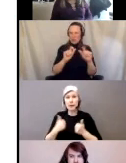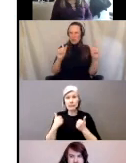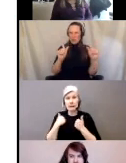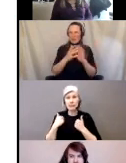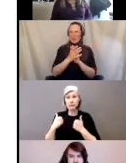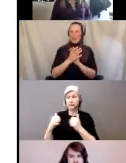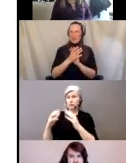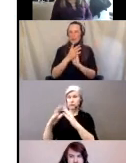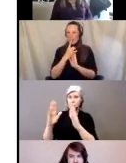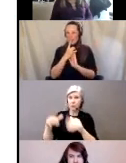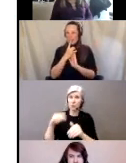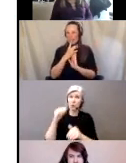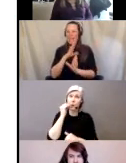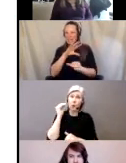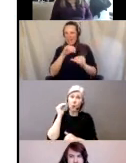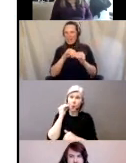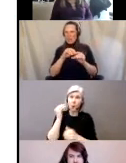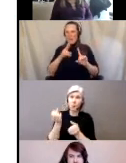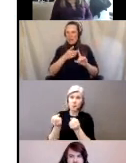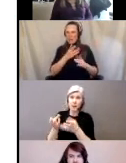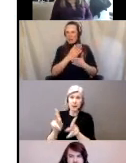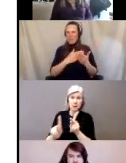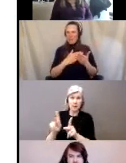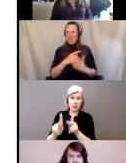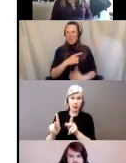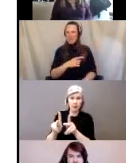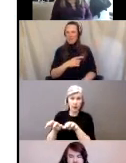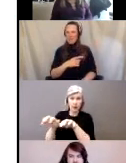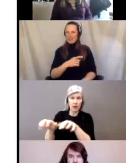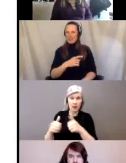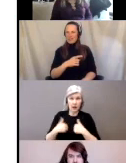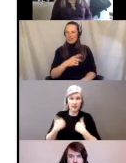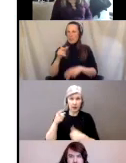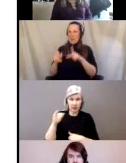congregated care setting is included in phase 2.